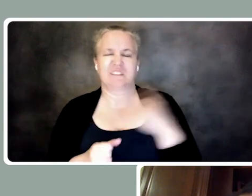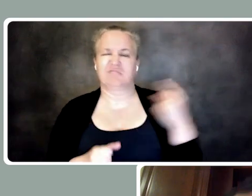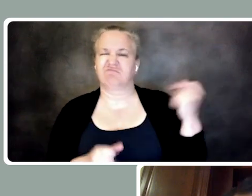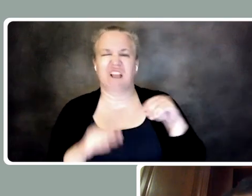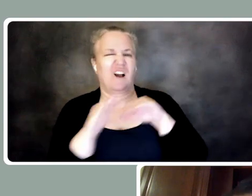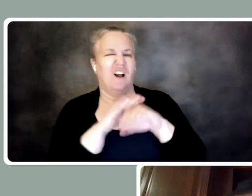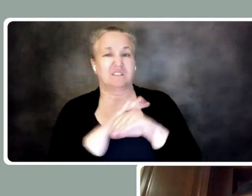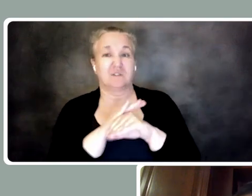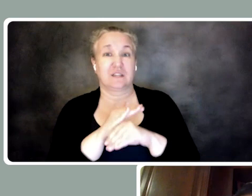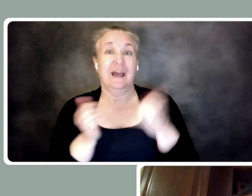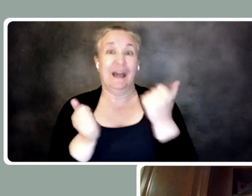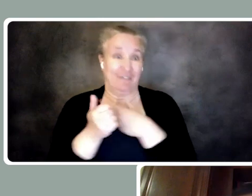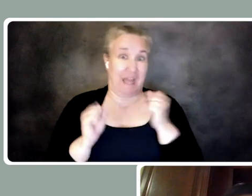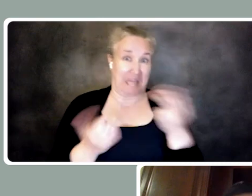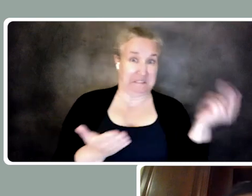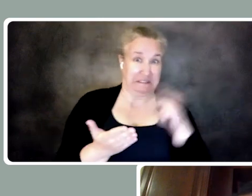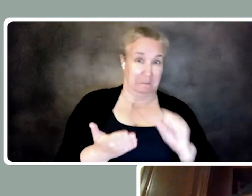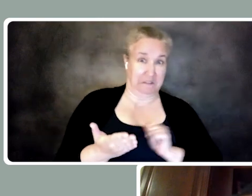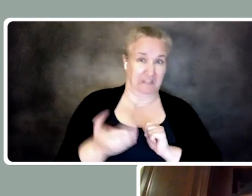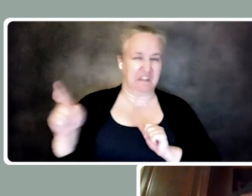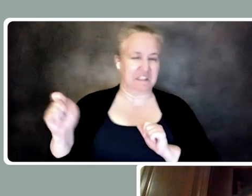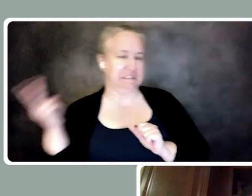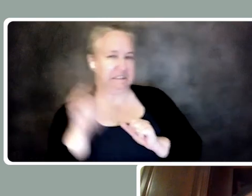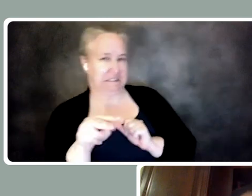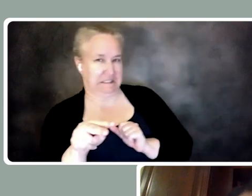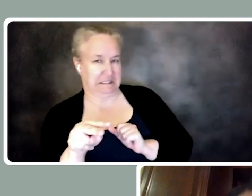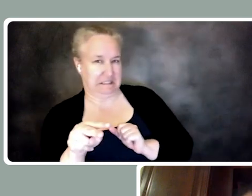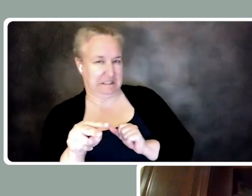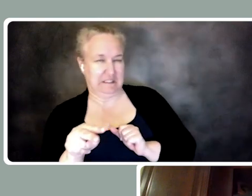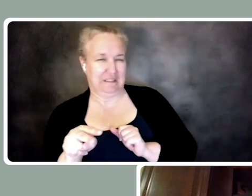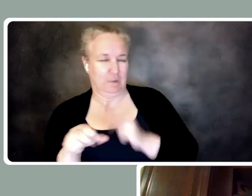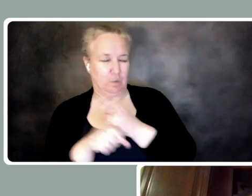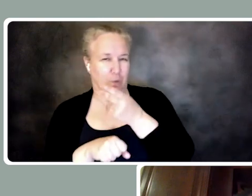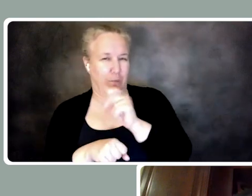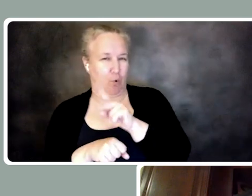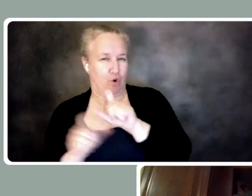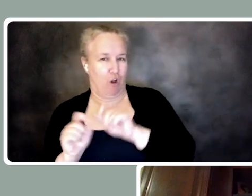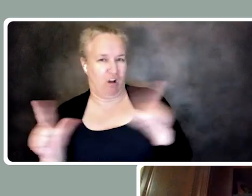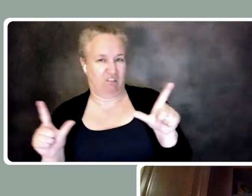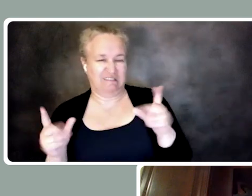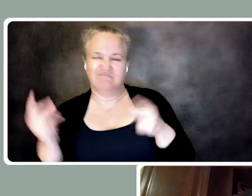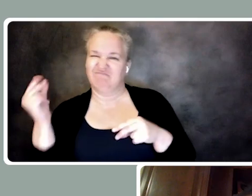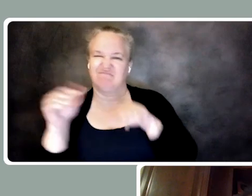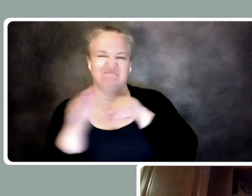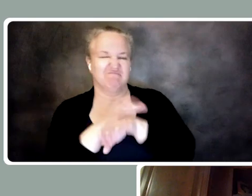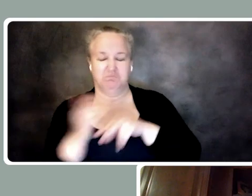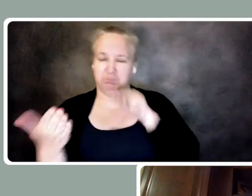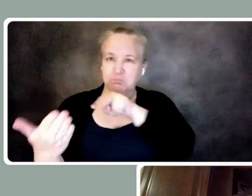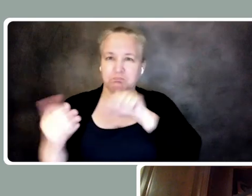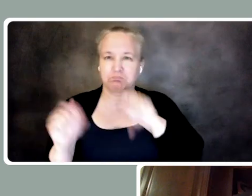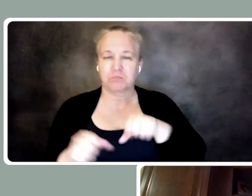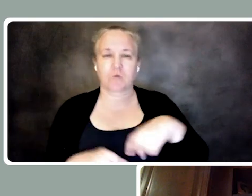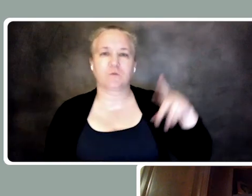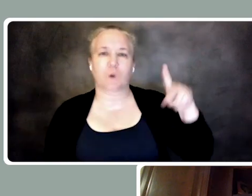everything we can look at. Like if a scan is done, as soon as I see it, my patients see it. It is instant access. And same thing about pathology